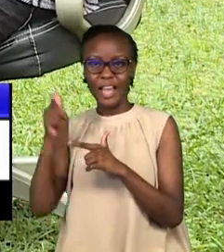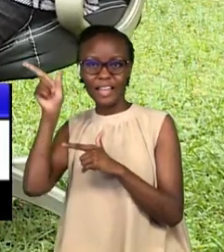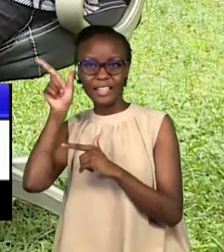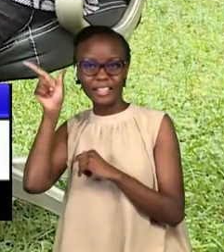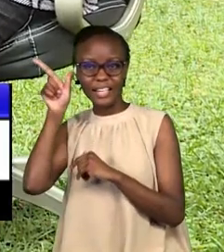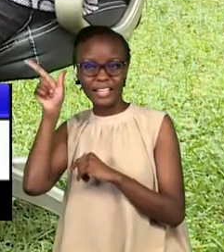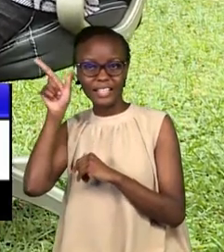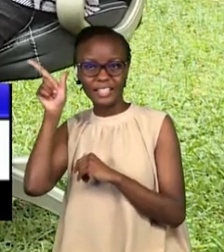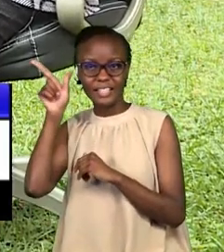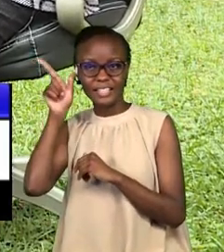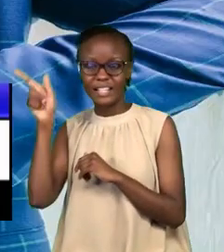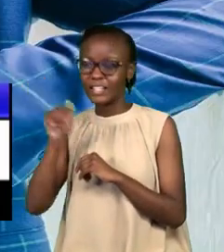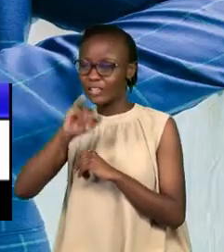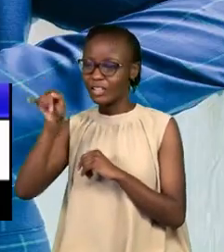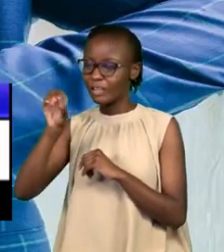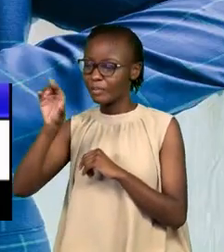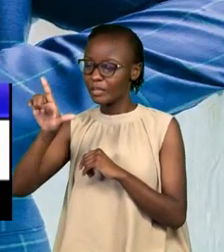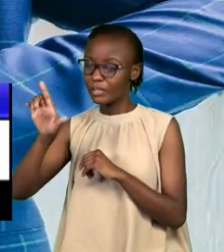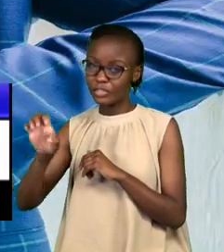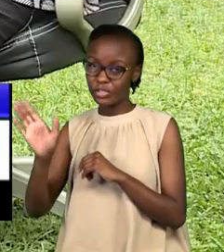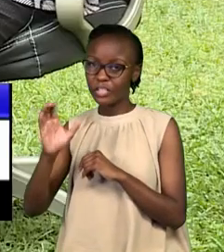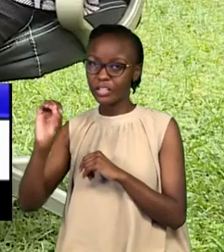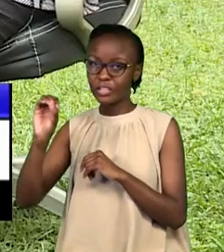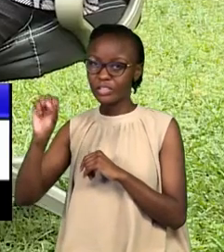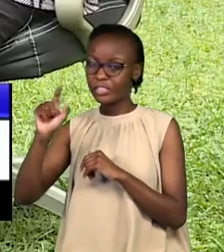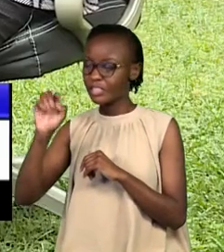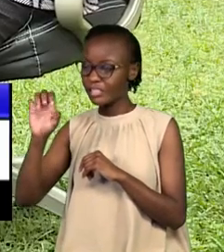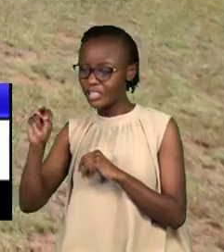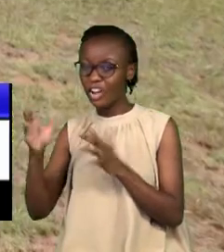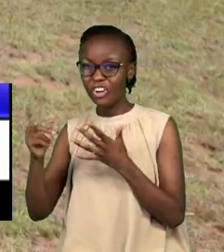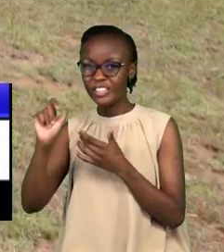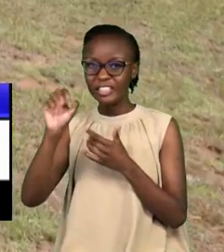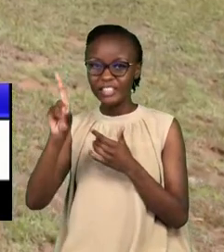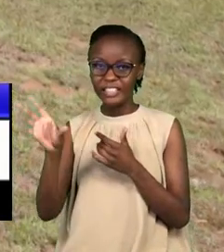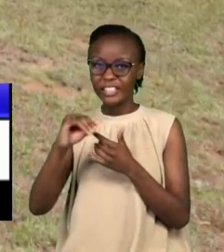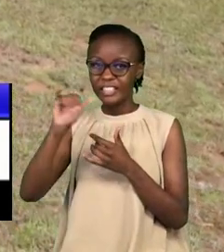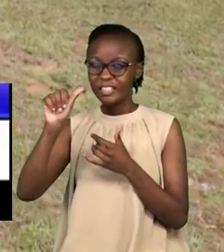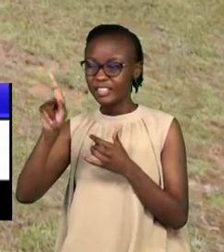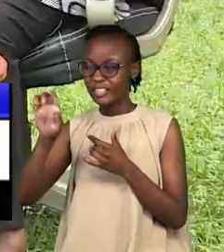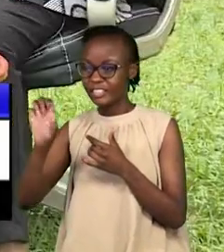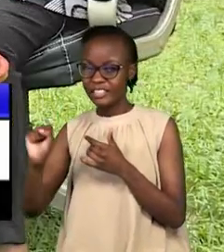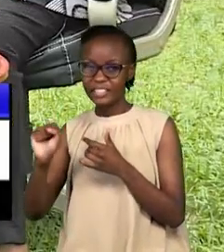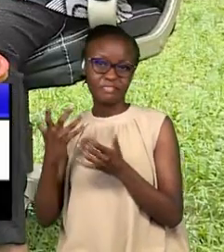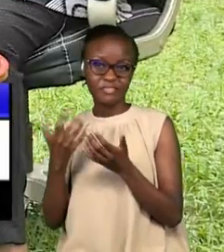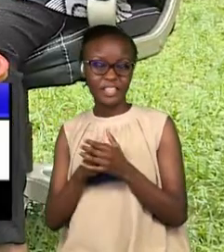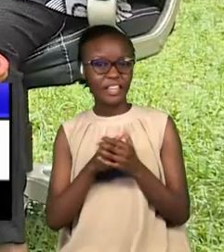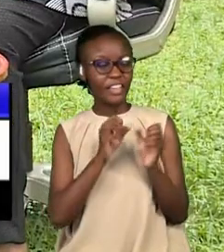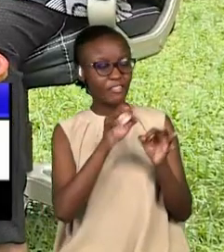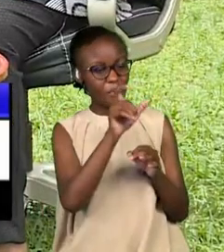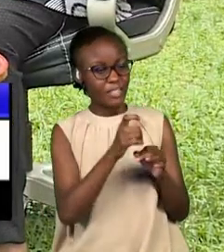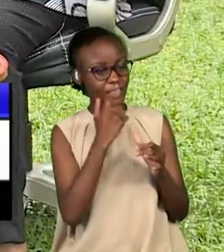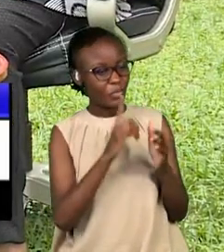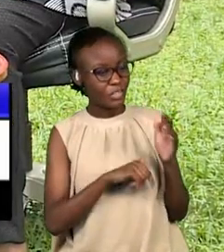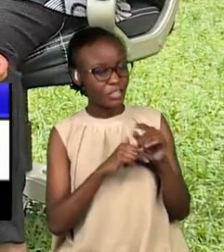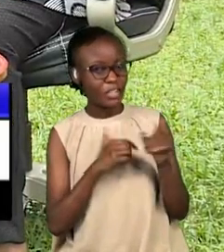to Joel Austin or TD Jakes, someone around, he comes around 7:30. If someone told you, Dr.